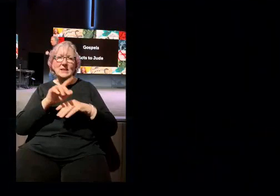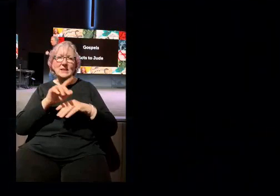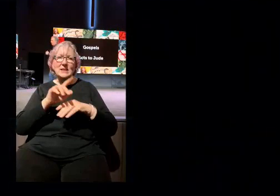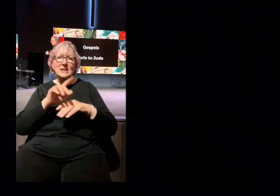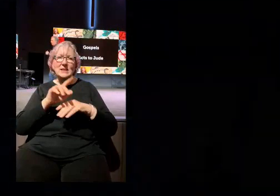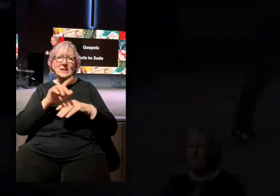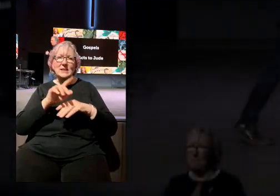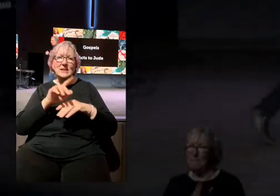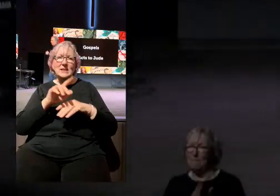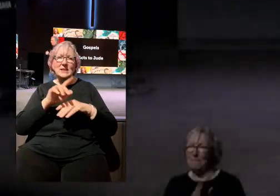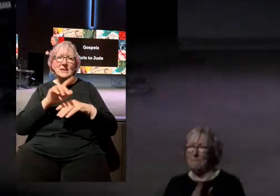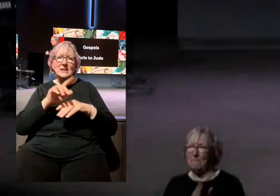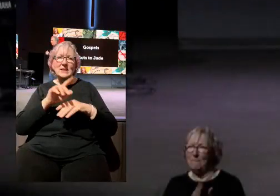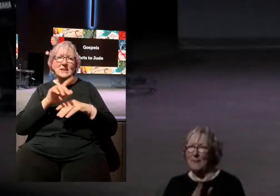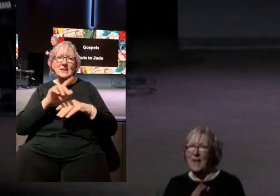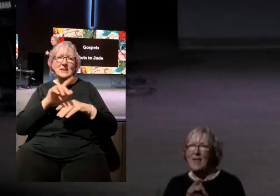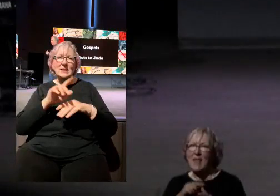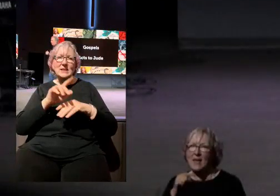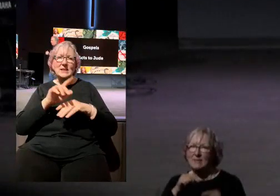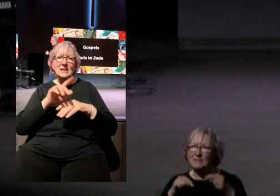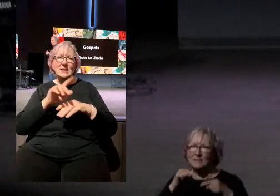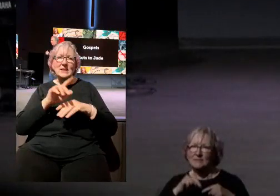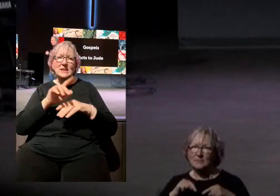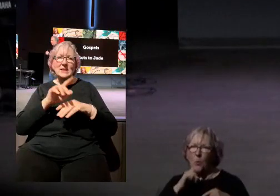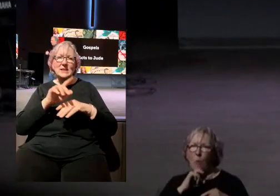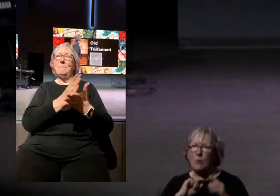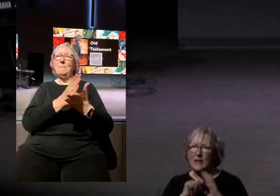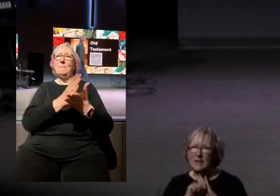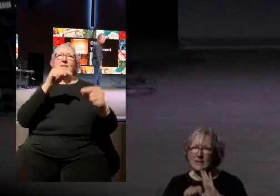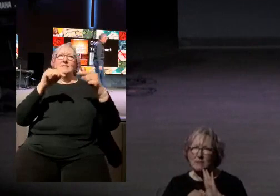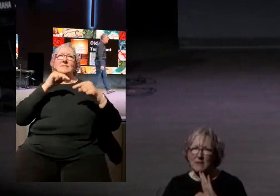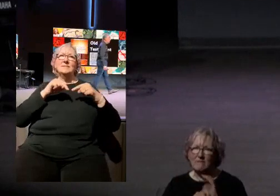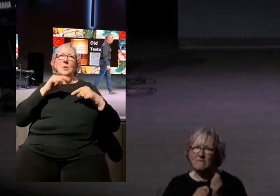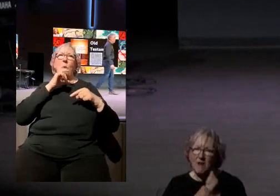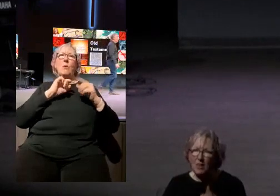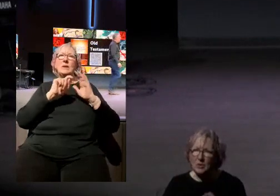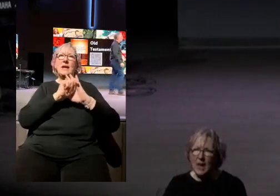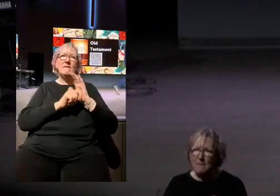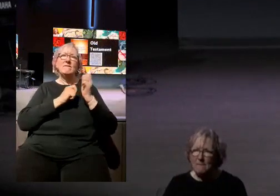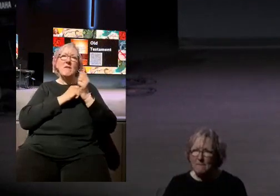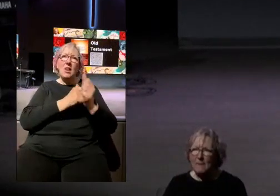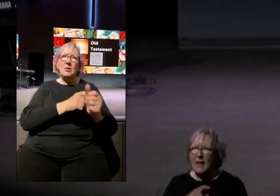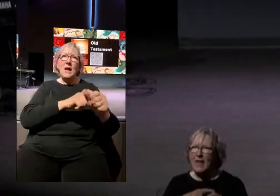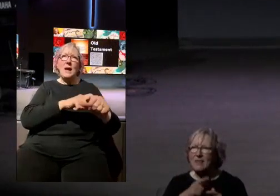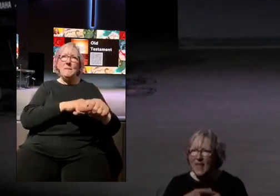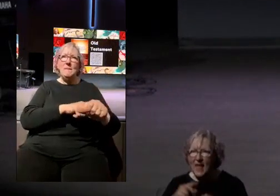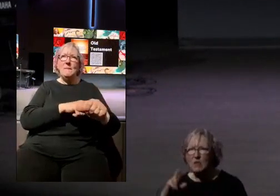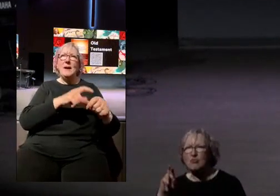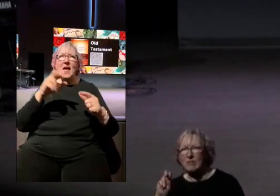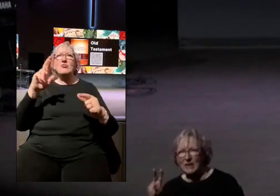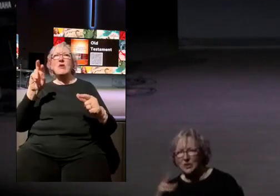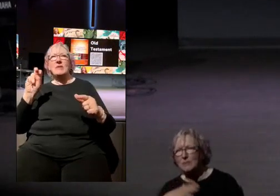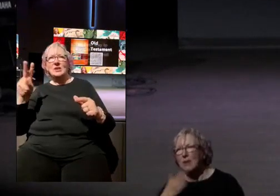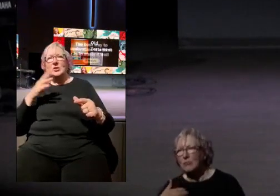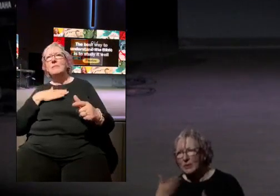way. And then read the Old Testament in chronological order and then go back to Revelation. That's my